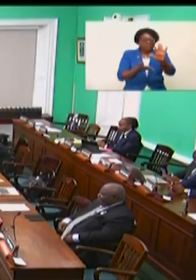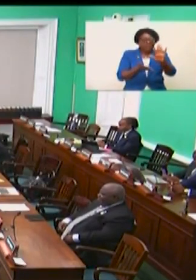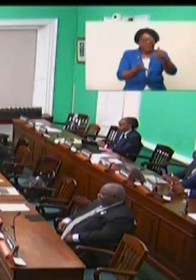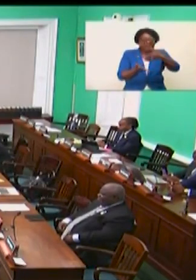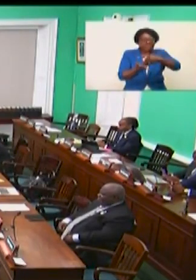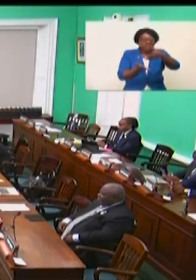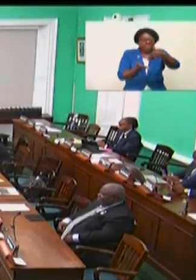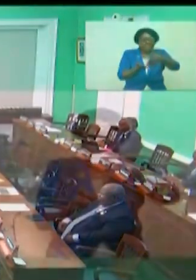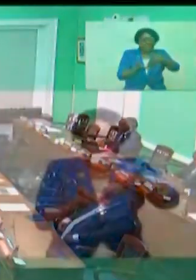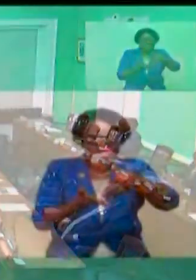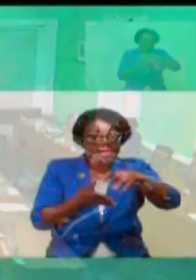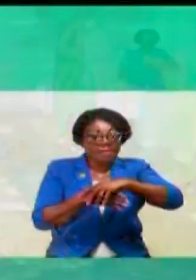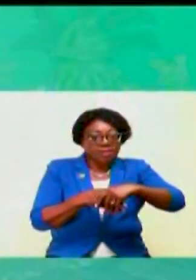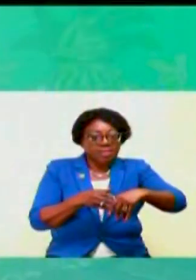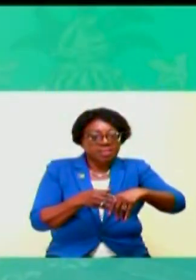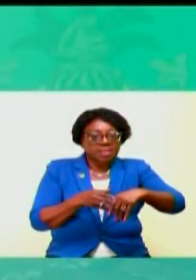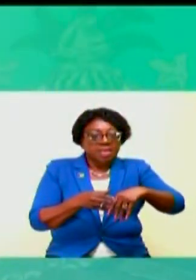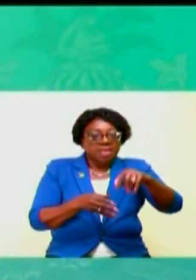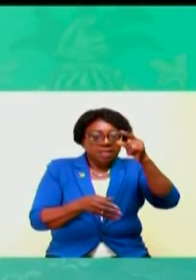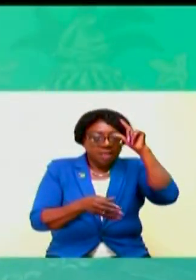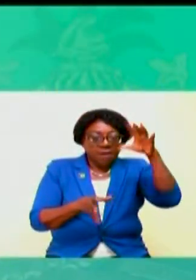gets $2.6 million.